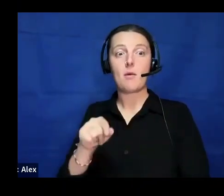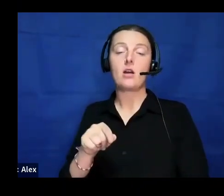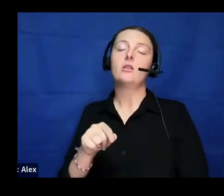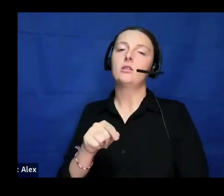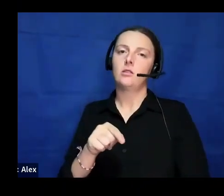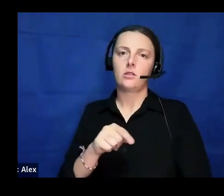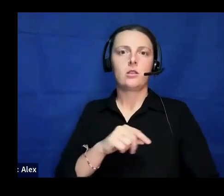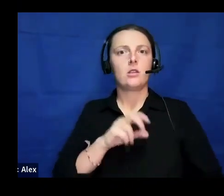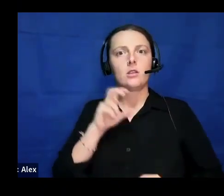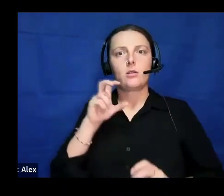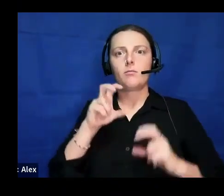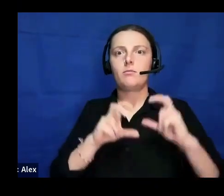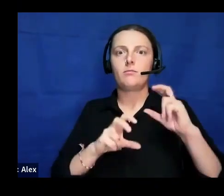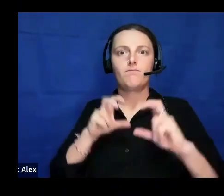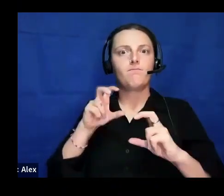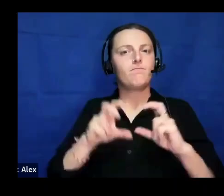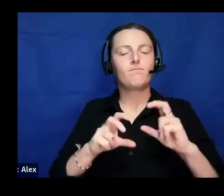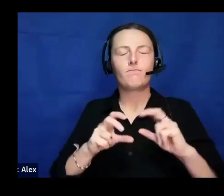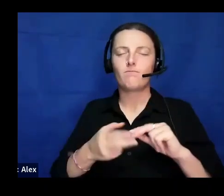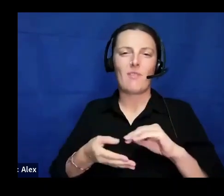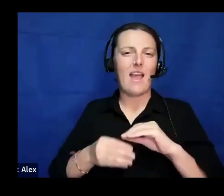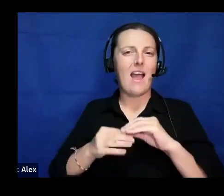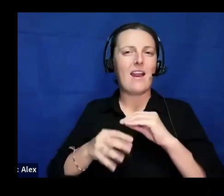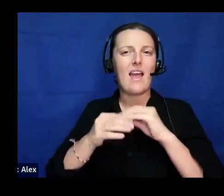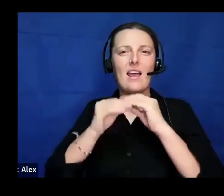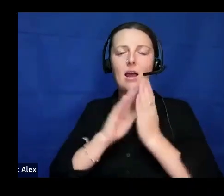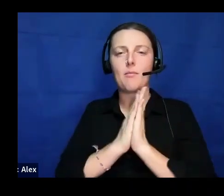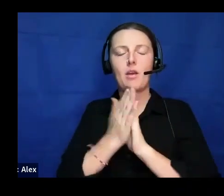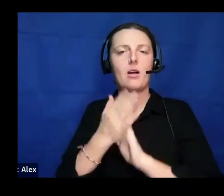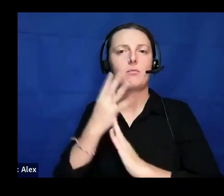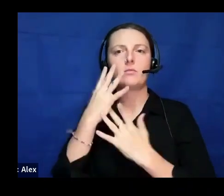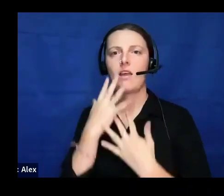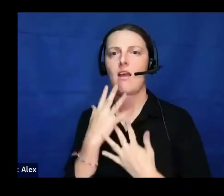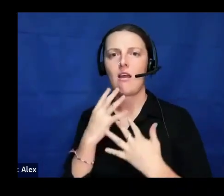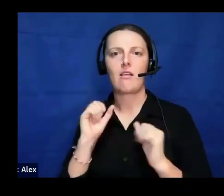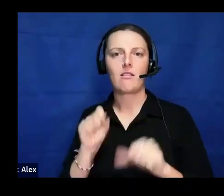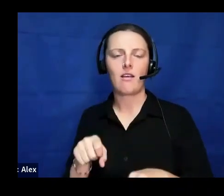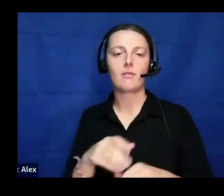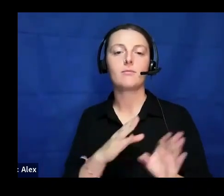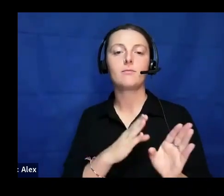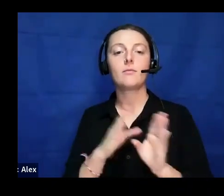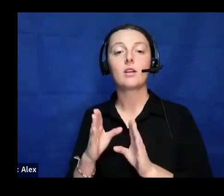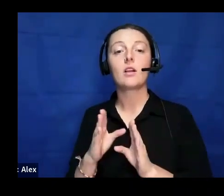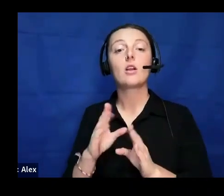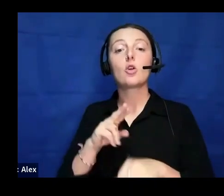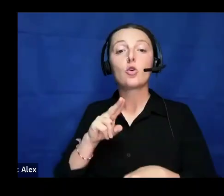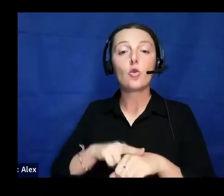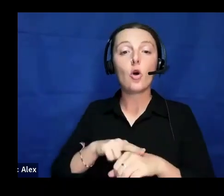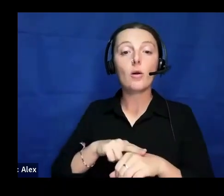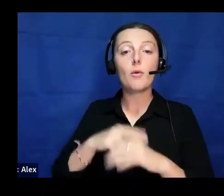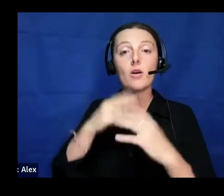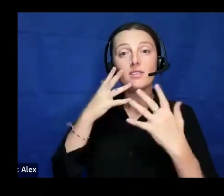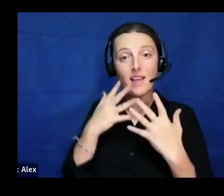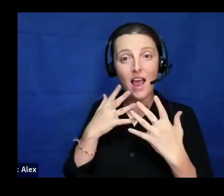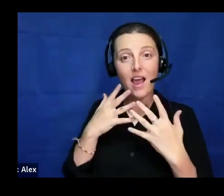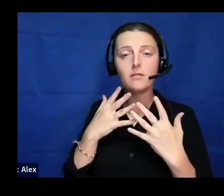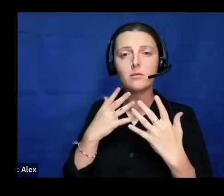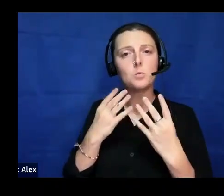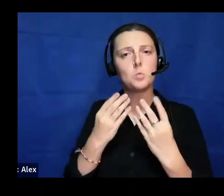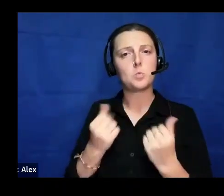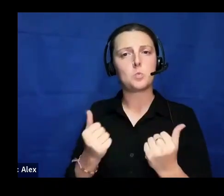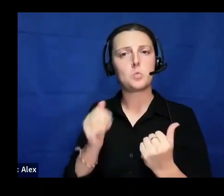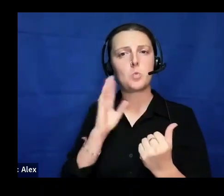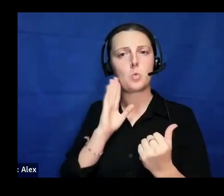grief. Normal sadness passes, untreated depression does not. So it's important to